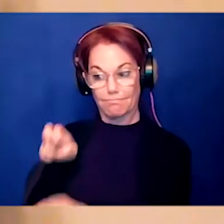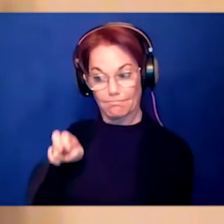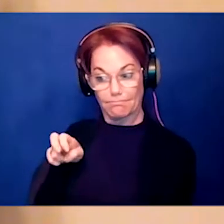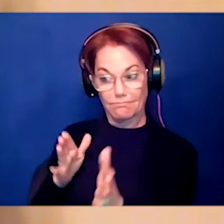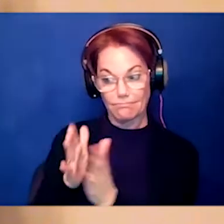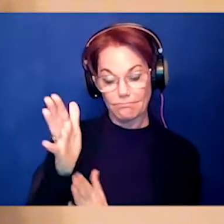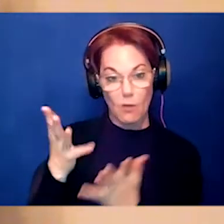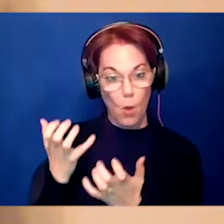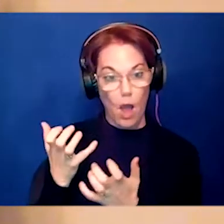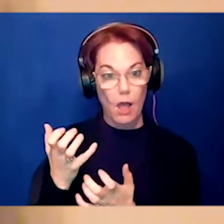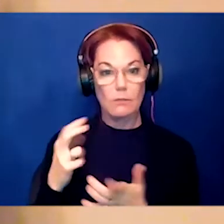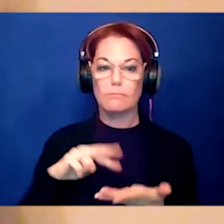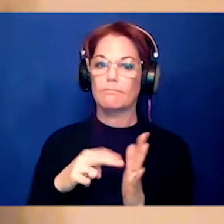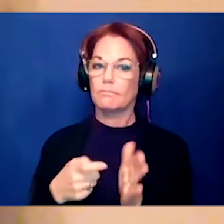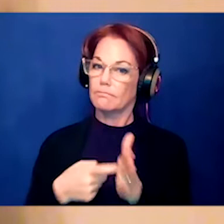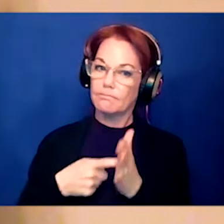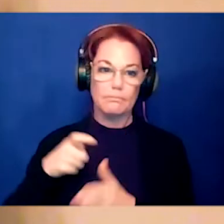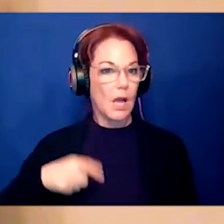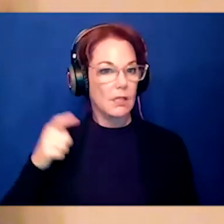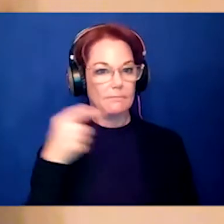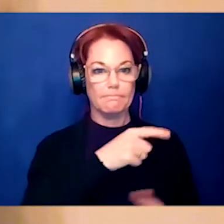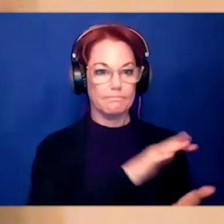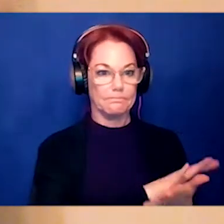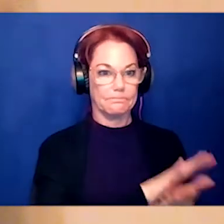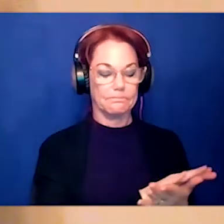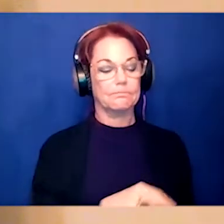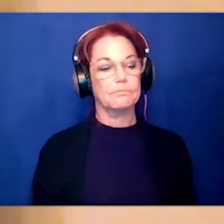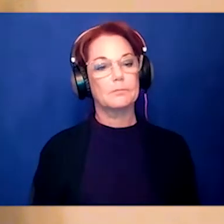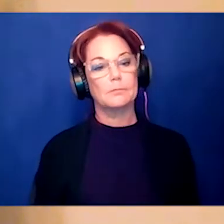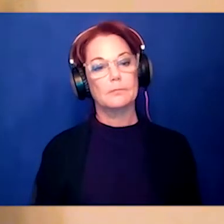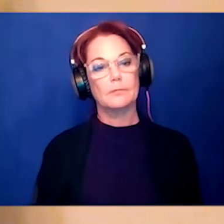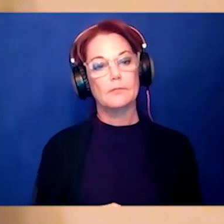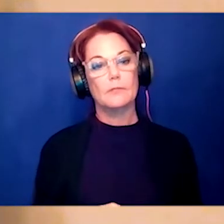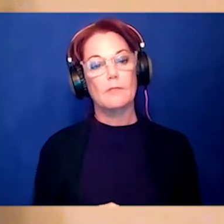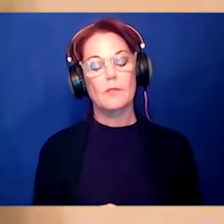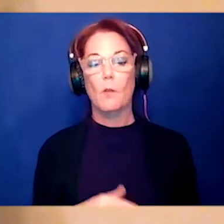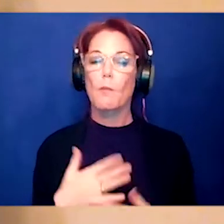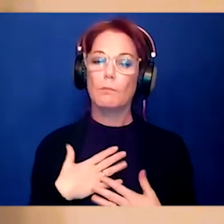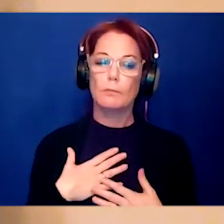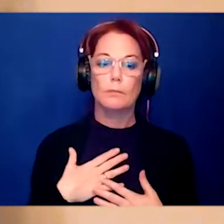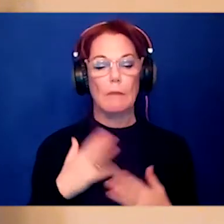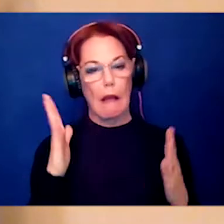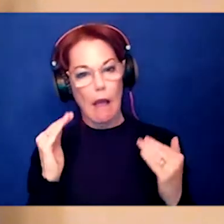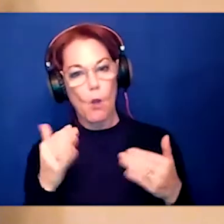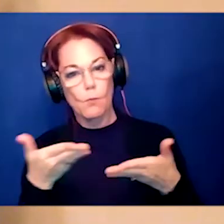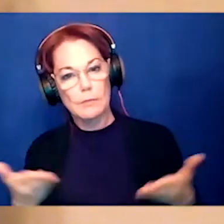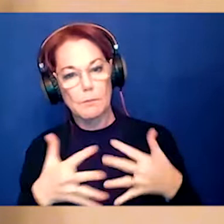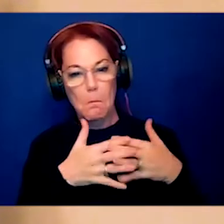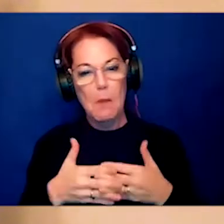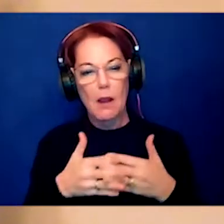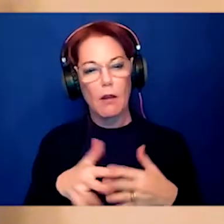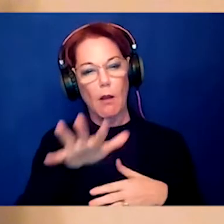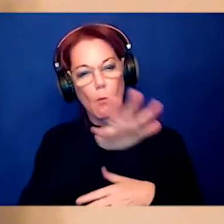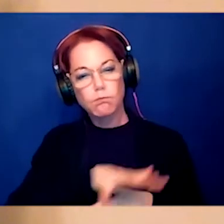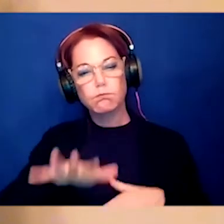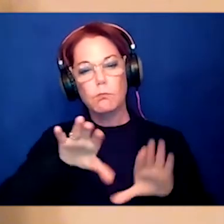I want young people here in America or all over the world to read my book and see the world in new ways. There is more